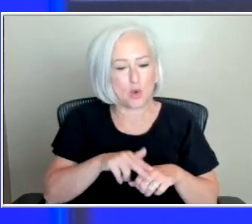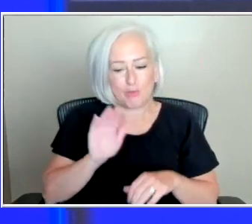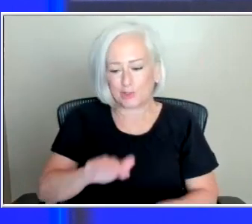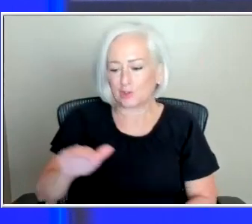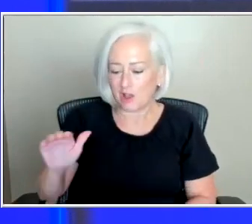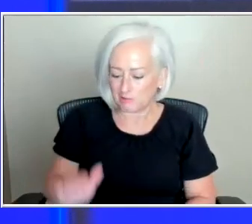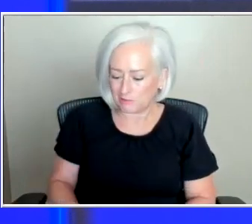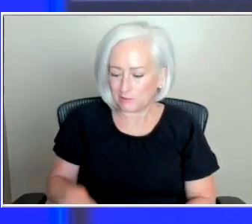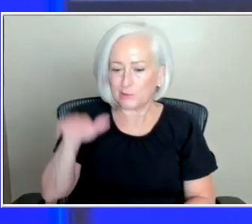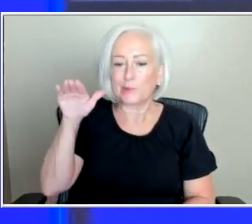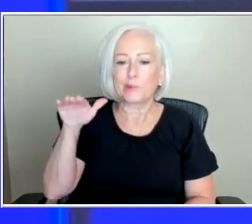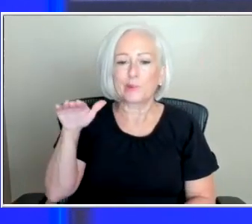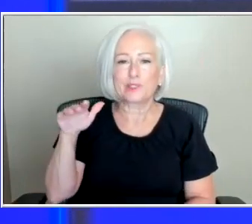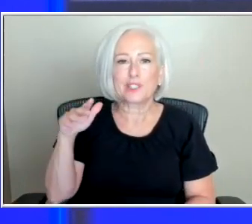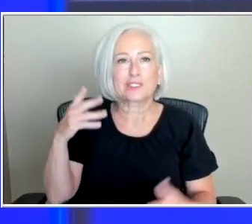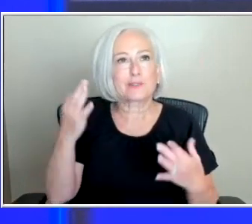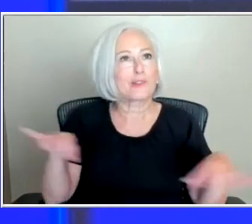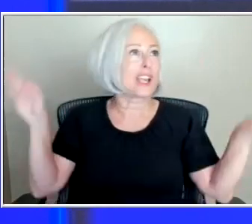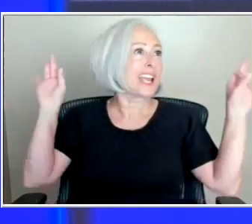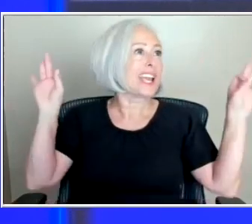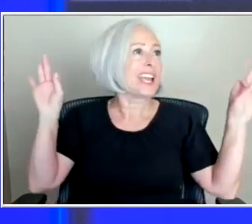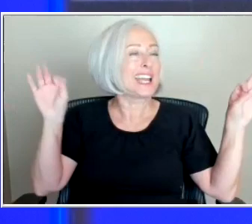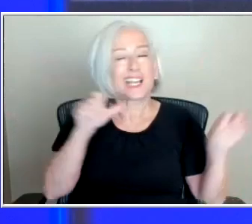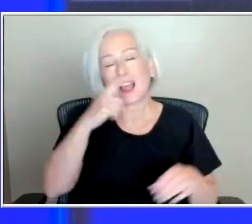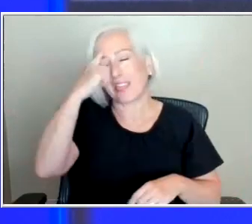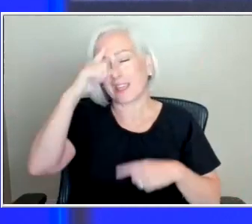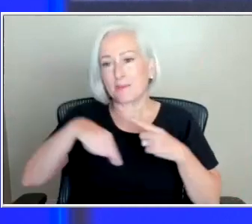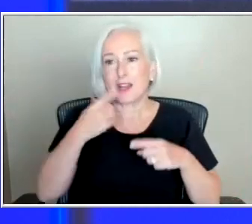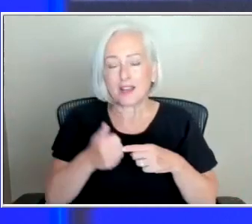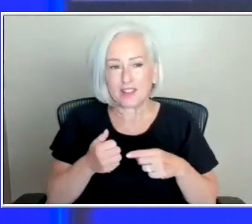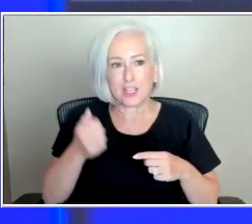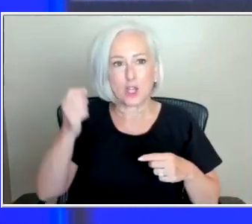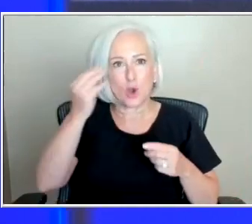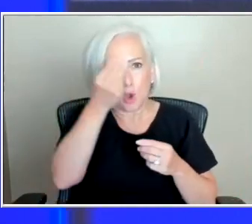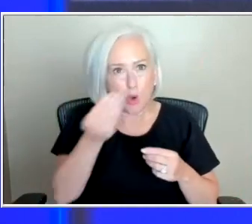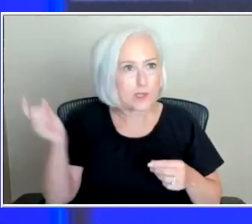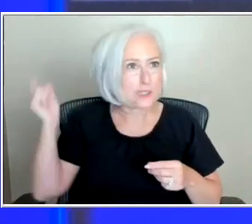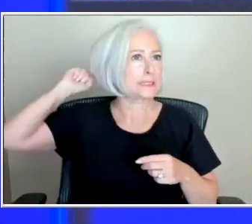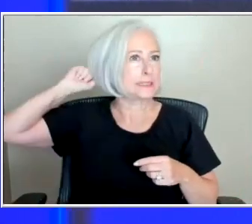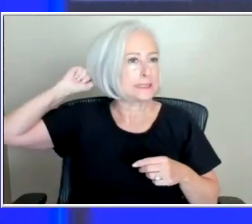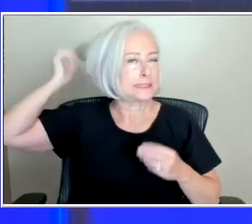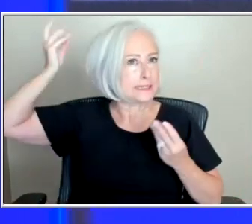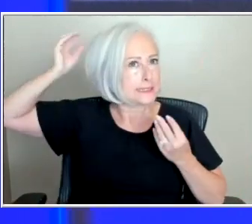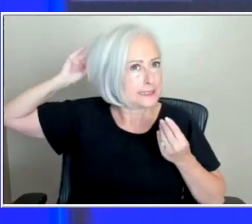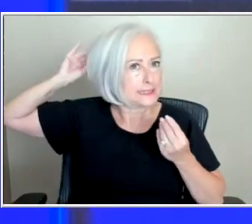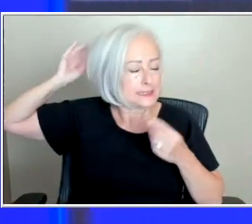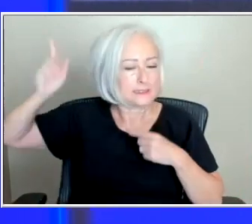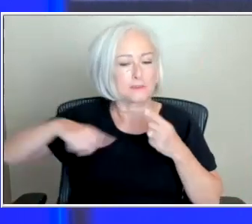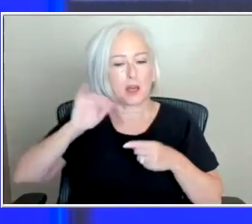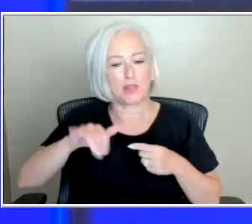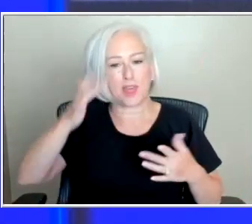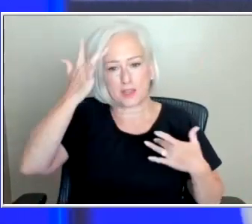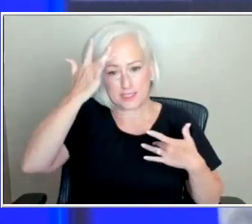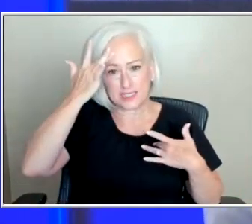being carefree and not thinking about things. You're always conscious of that. And so when they get to this point where they get beyond that,